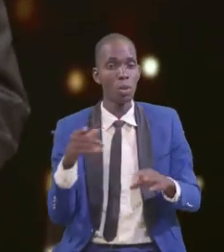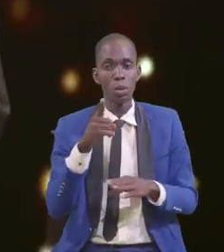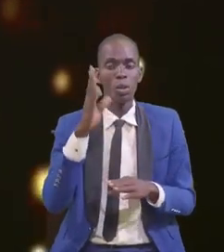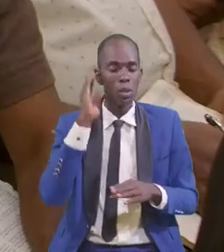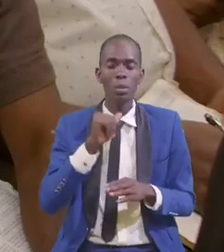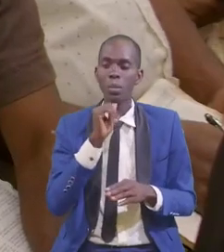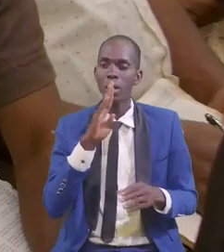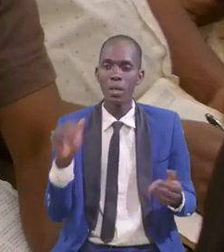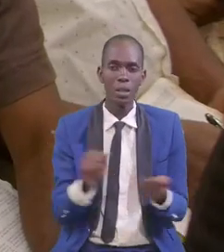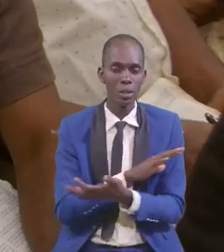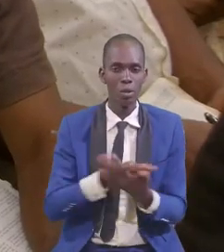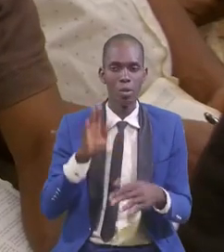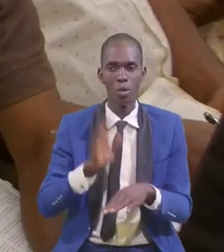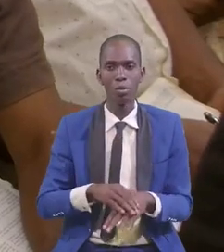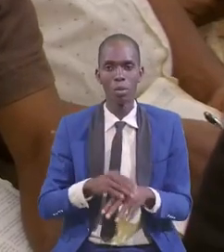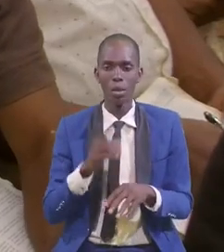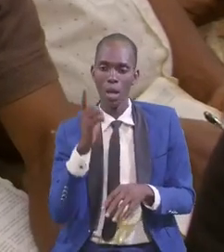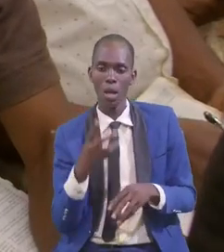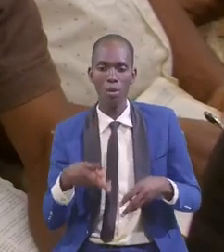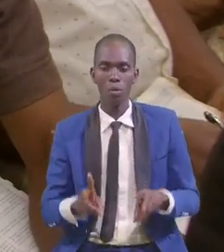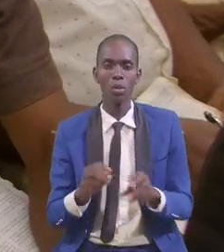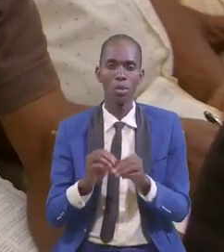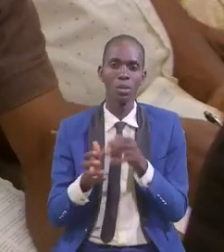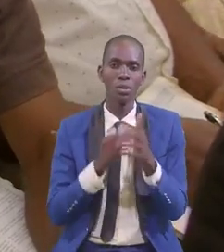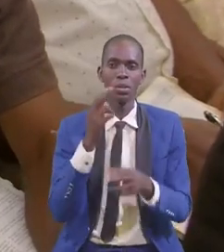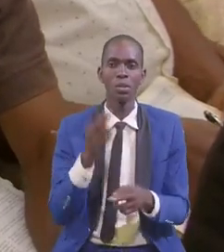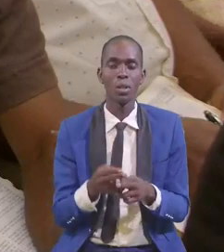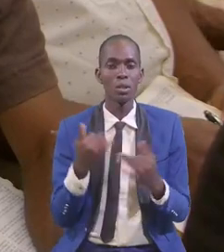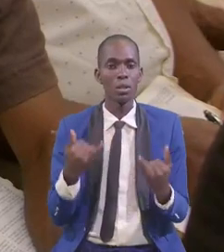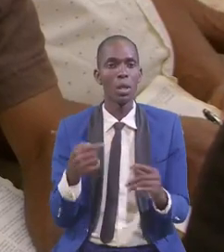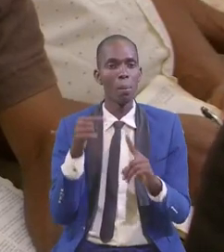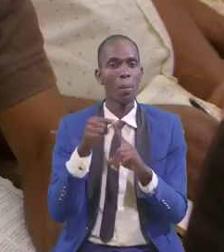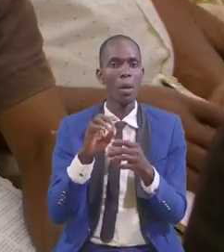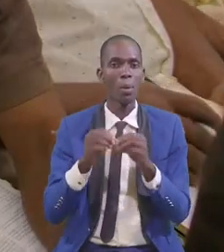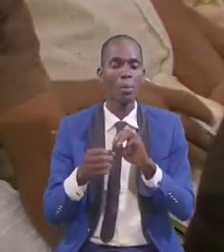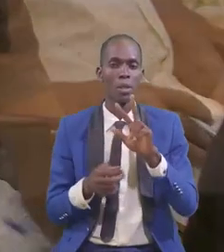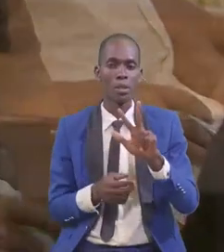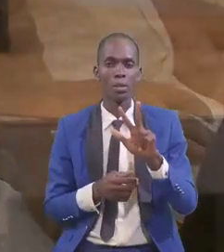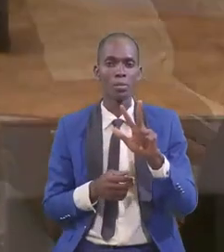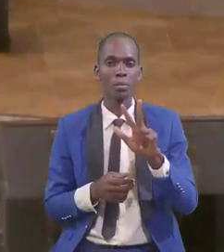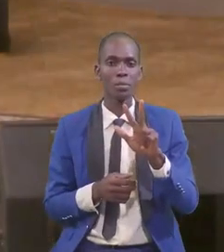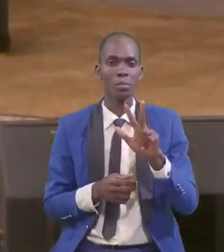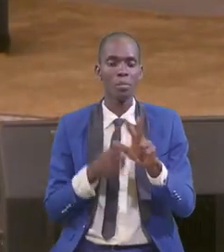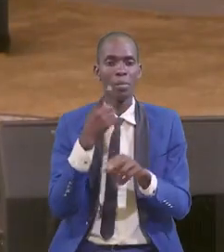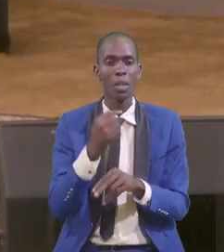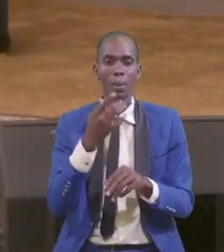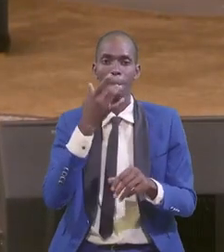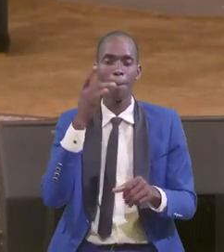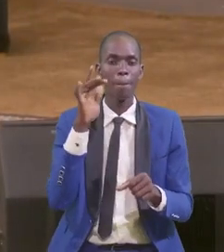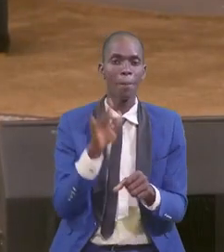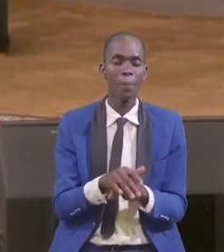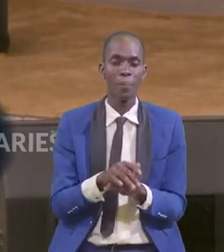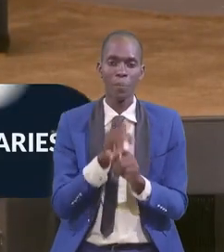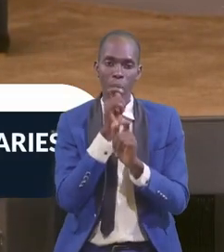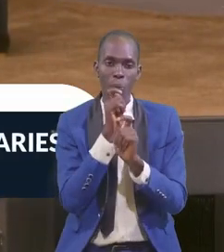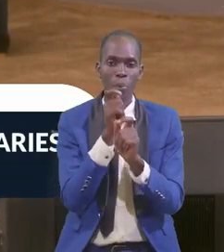the wayside. We're coming to point number three here. Point number three, the promised